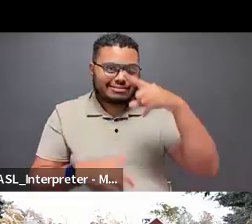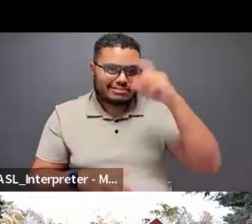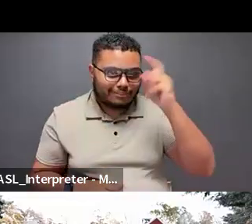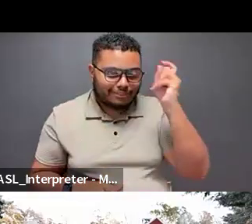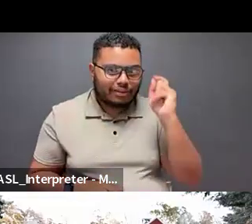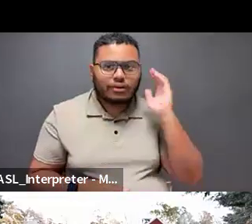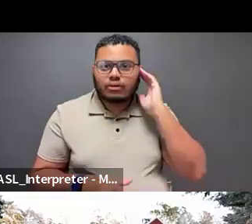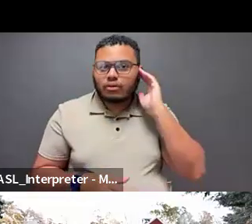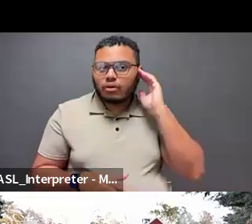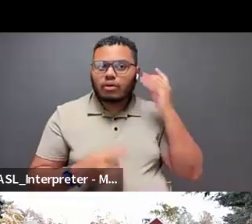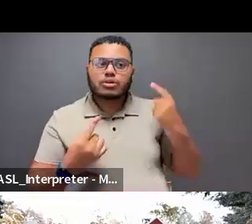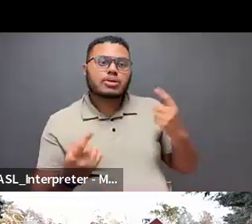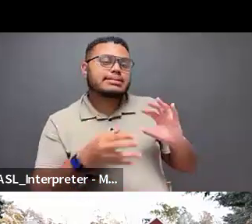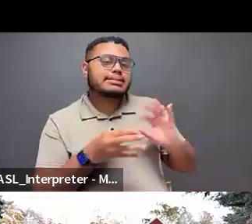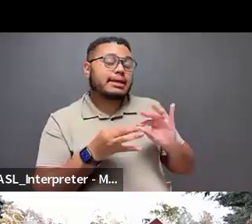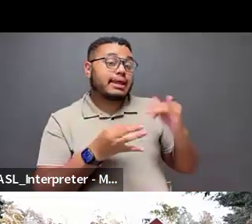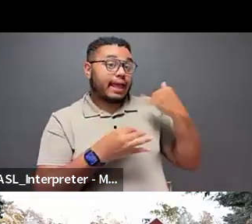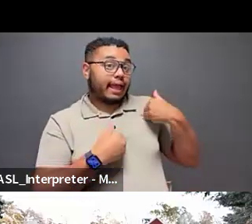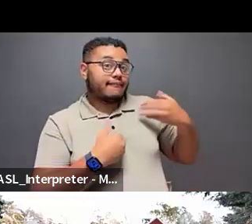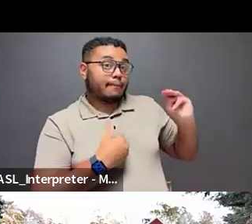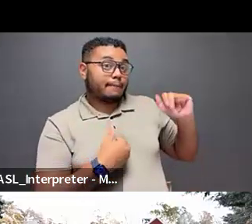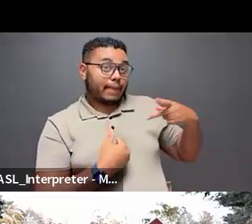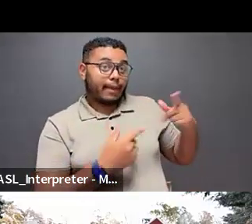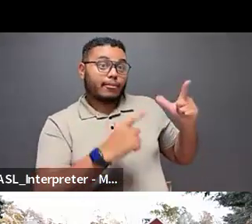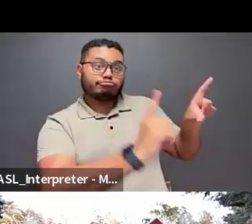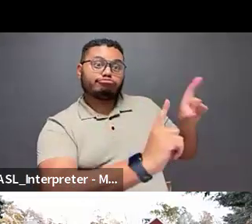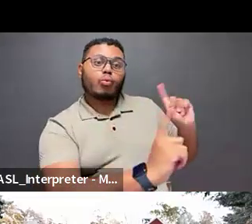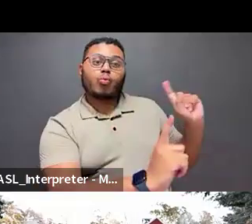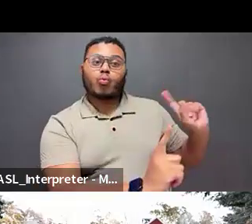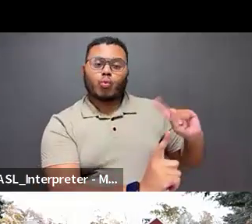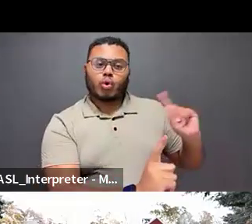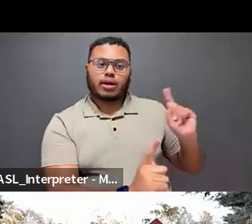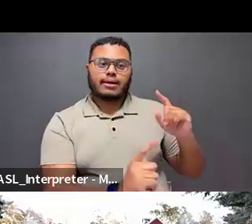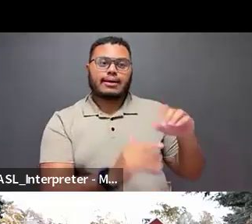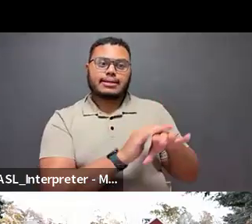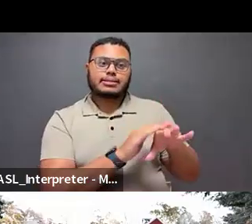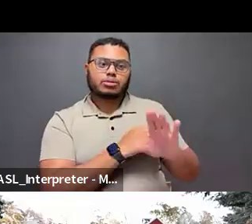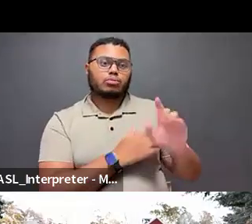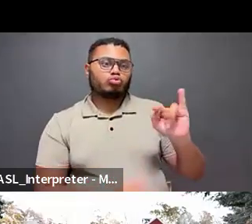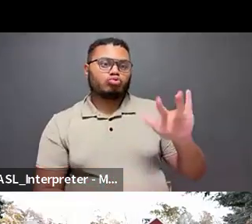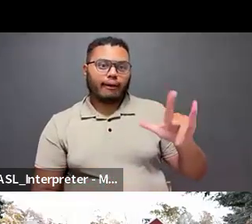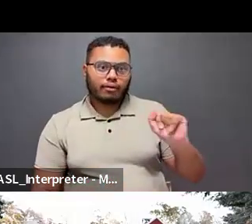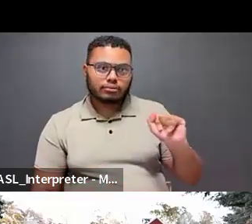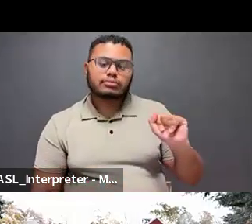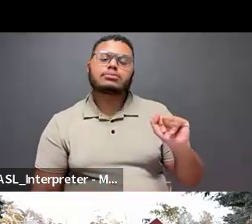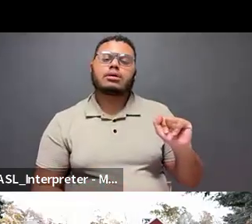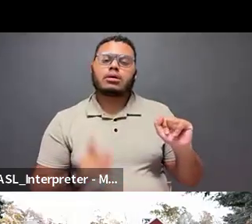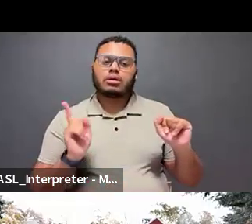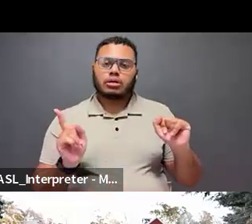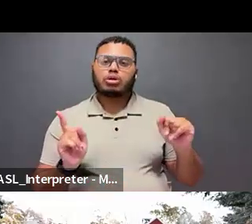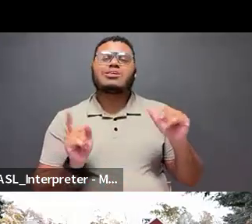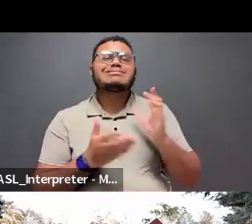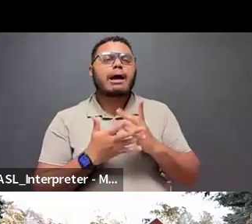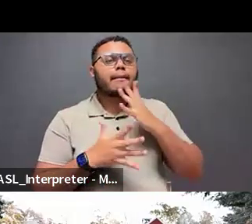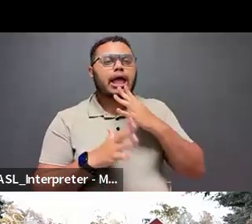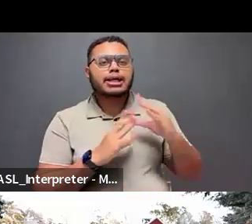And then someone asks if there's a map showing where the accessible trails are located. There was some chit chat about